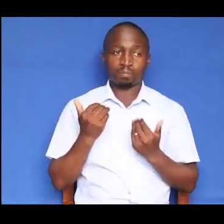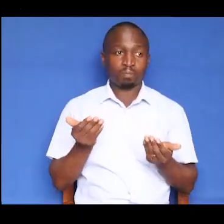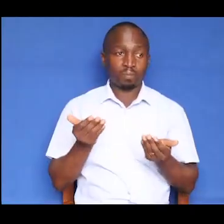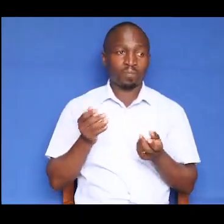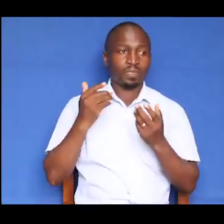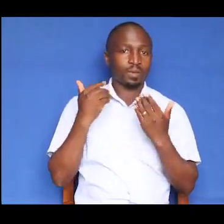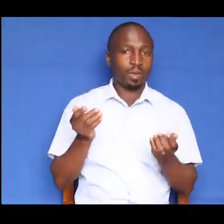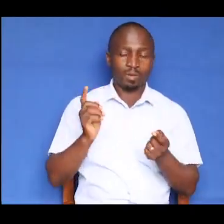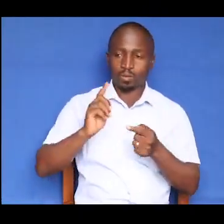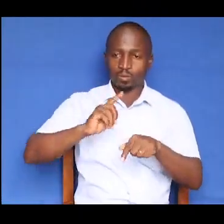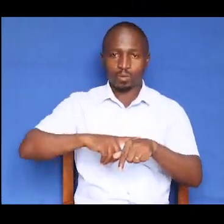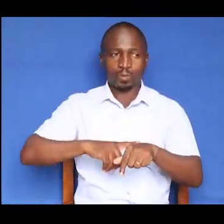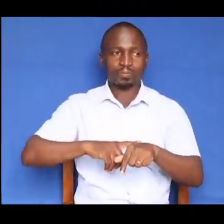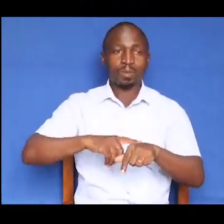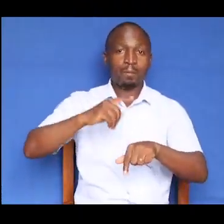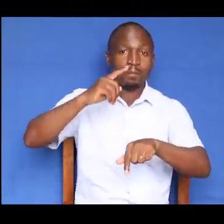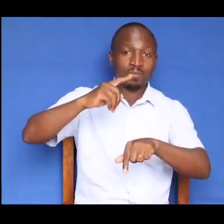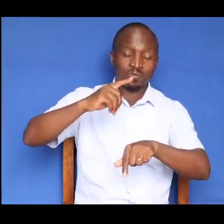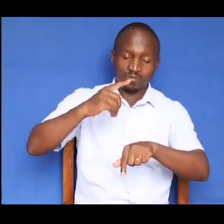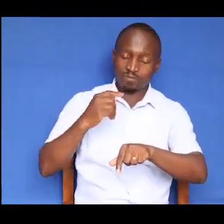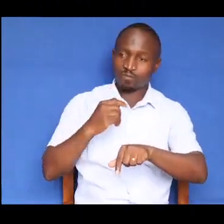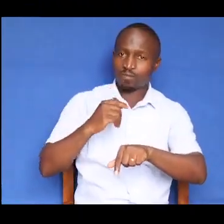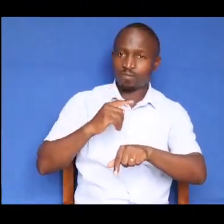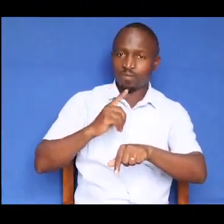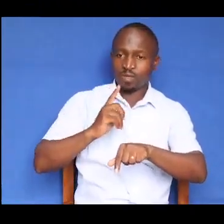So will be 5 times